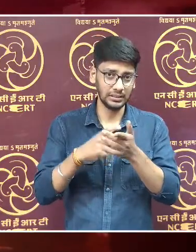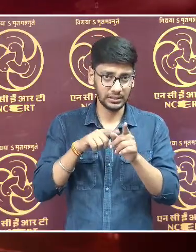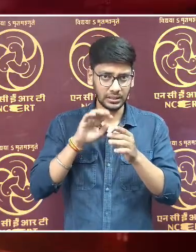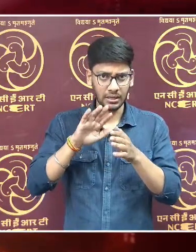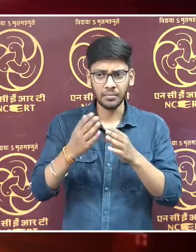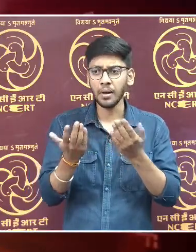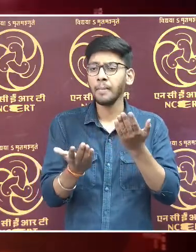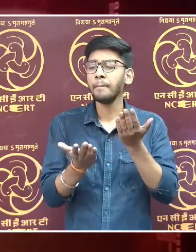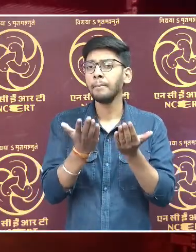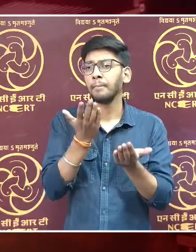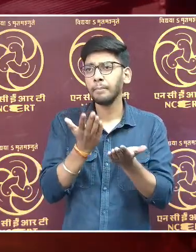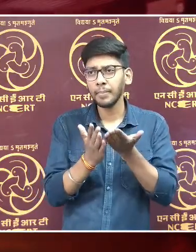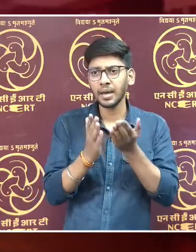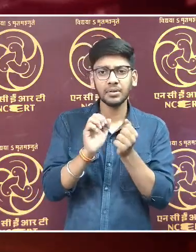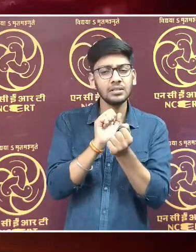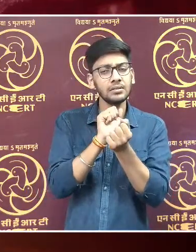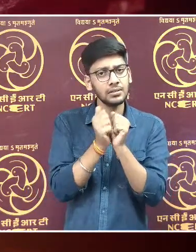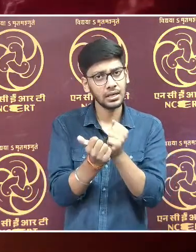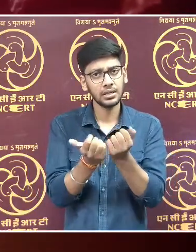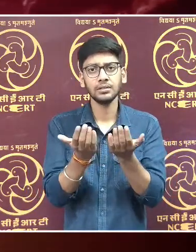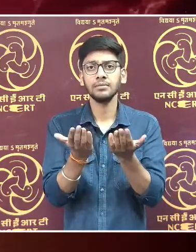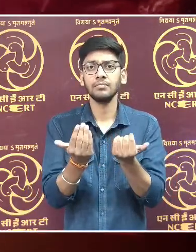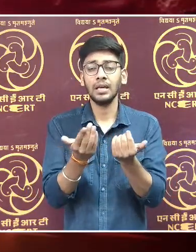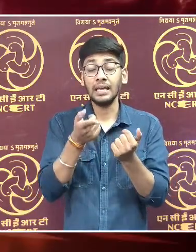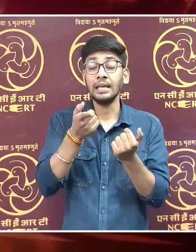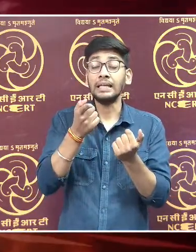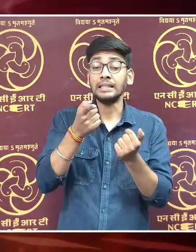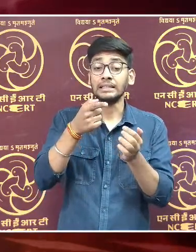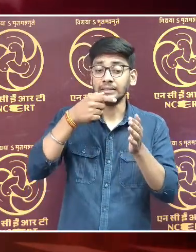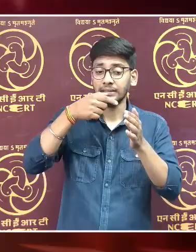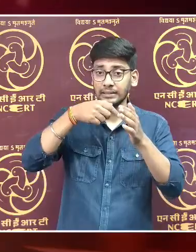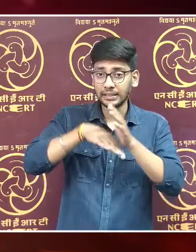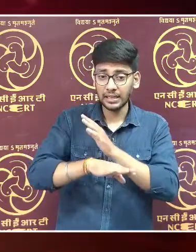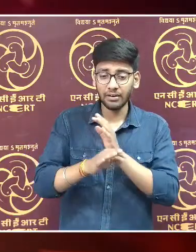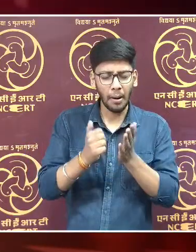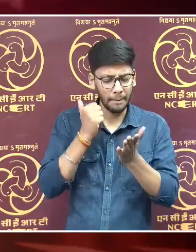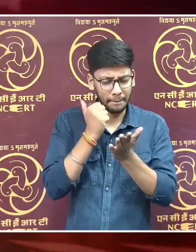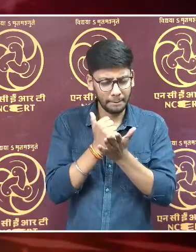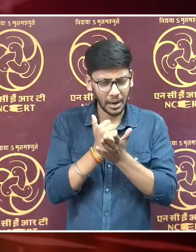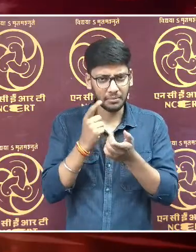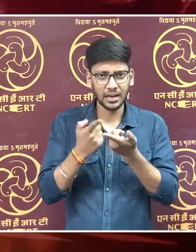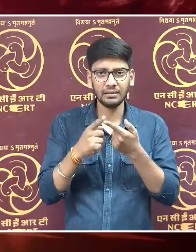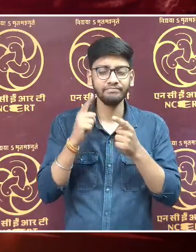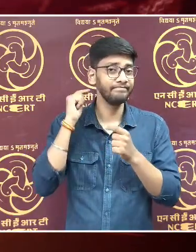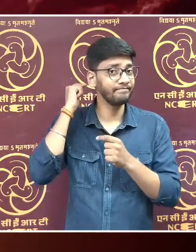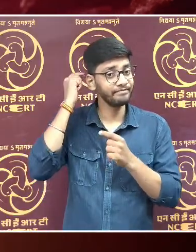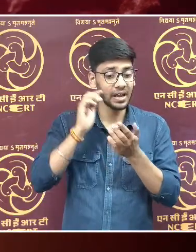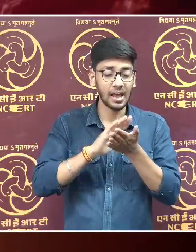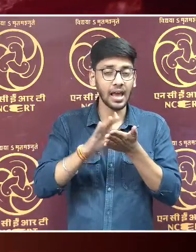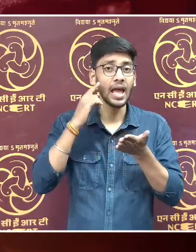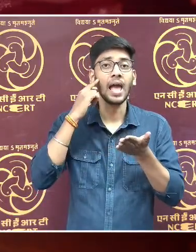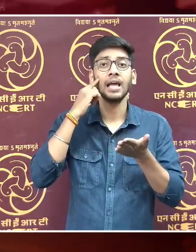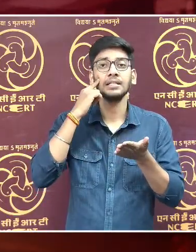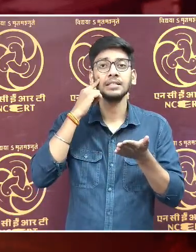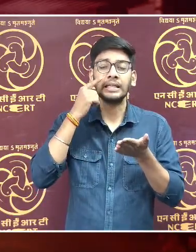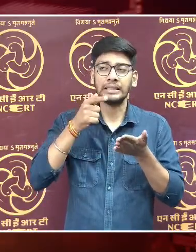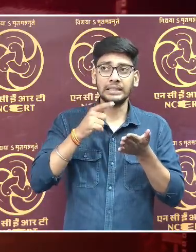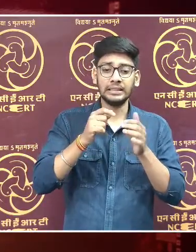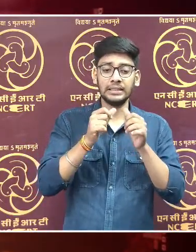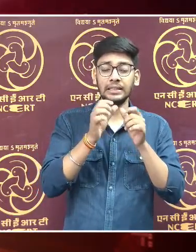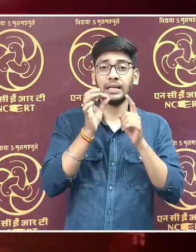reversed. But in non-treatable permanent hearing loss, we have two options, that is fitting them with the